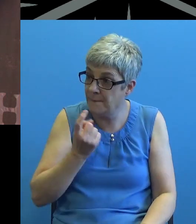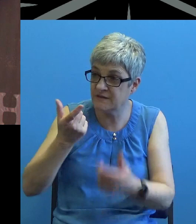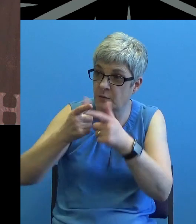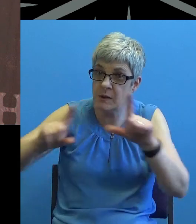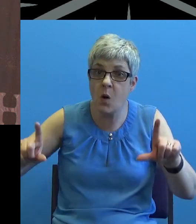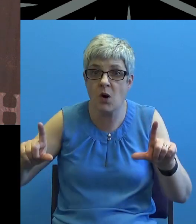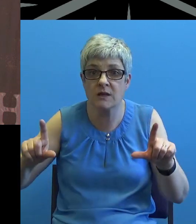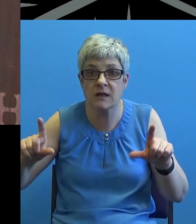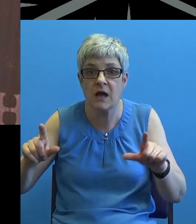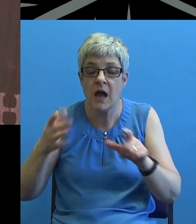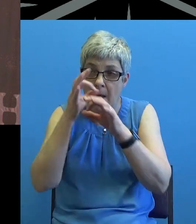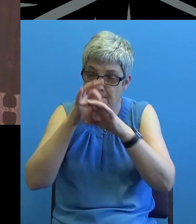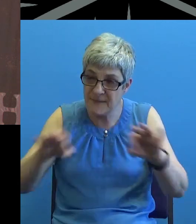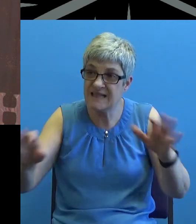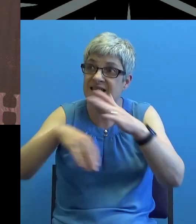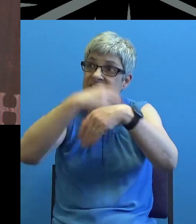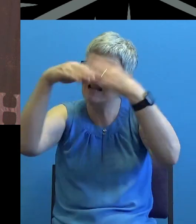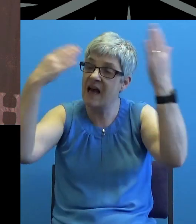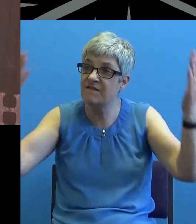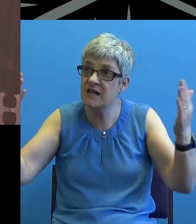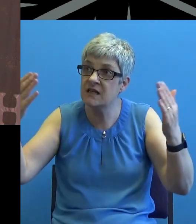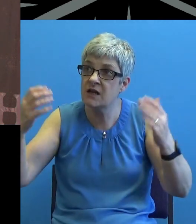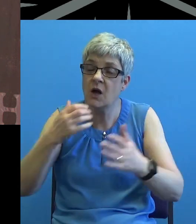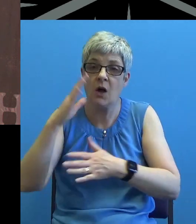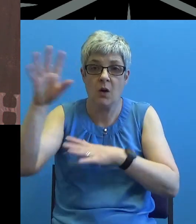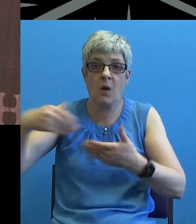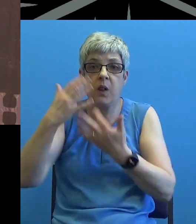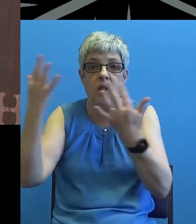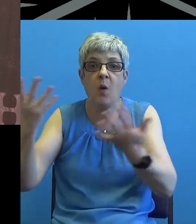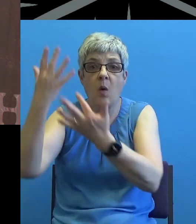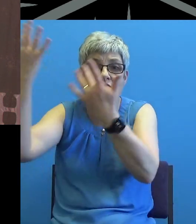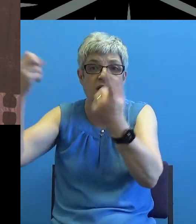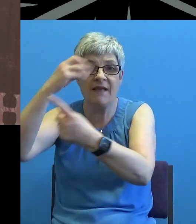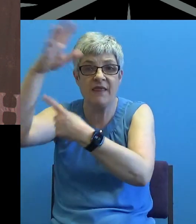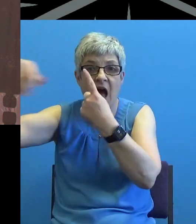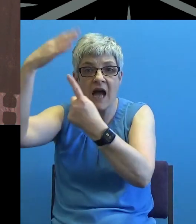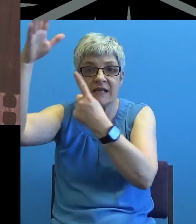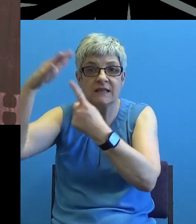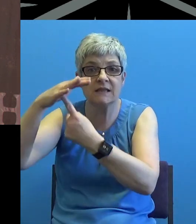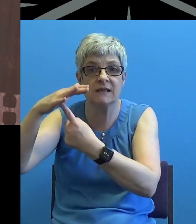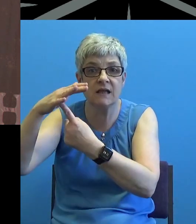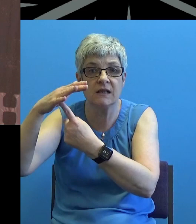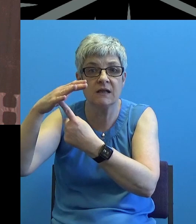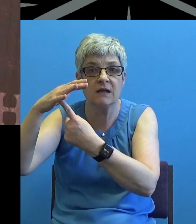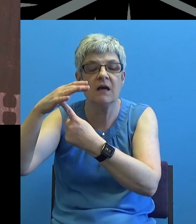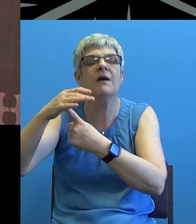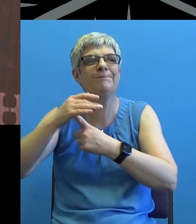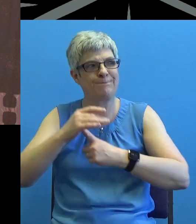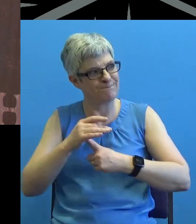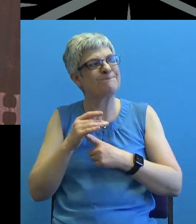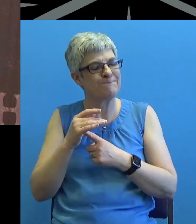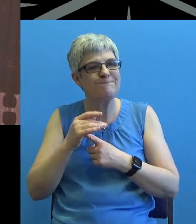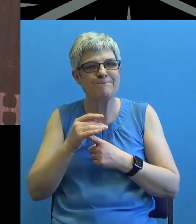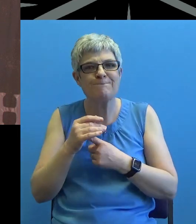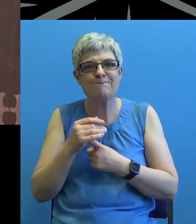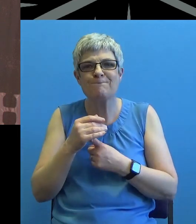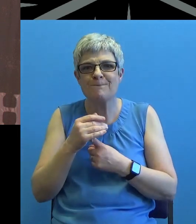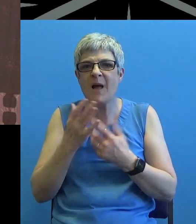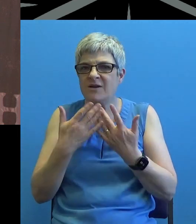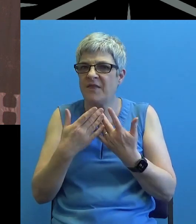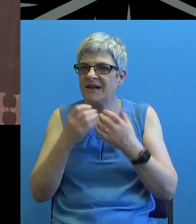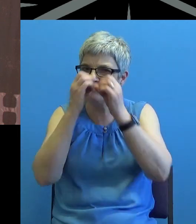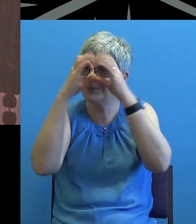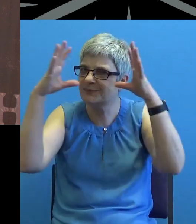Peace in heaven, glory in the highest." Now, another insight